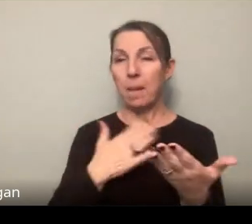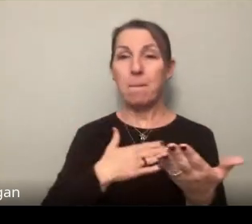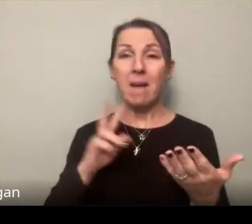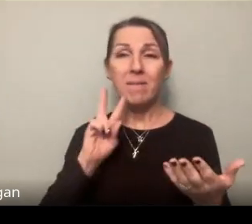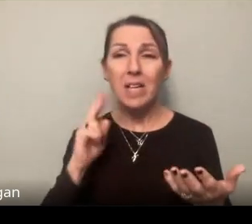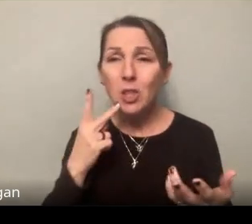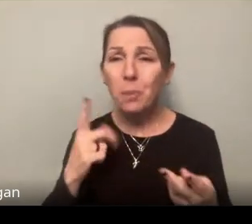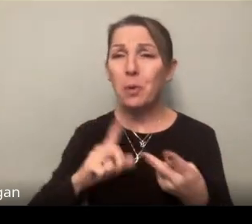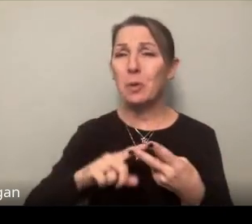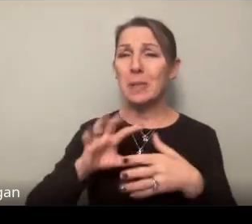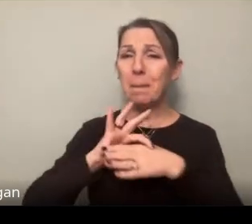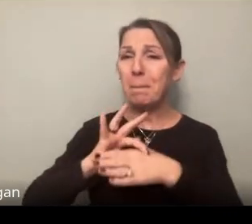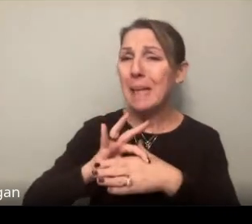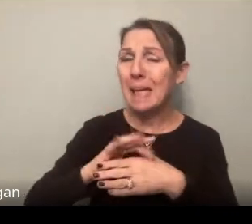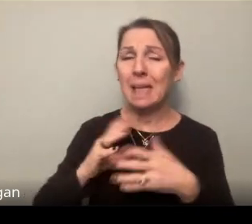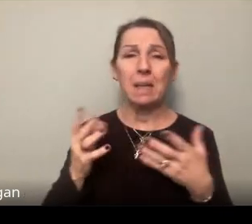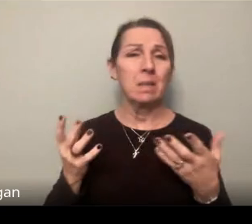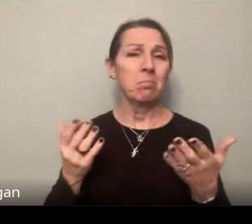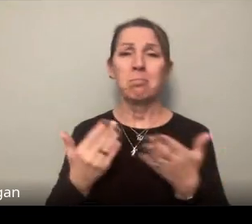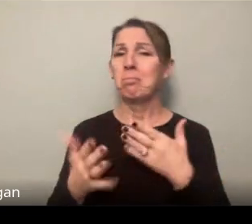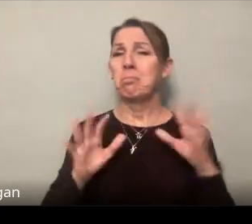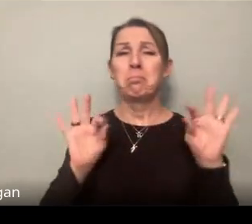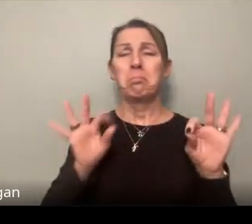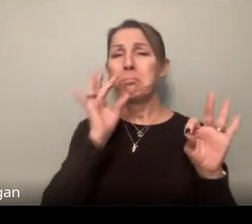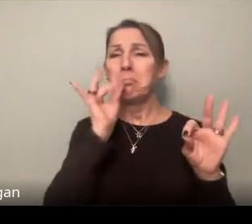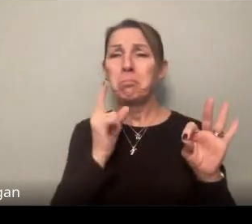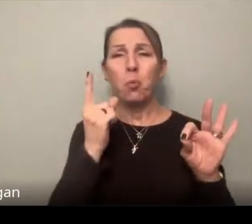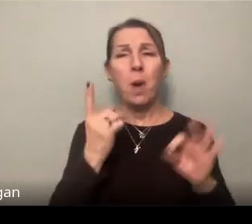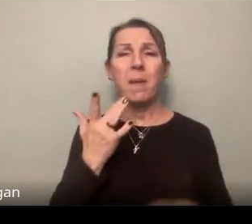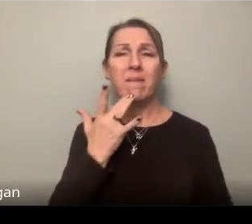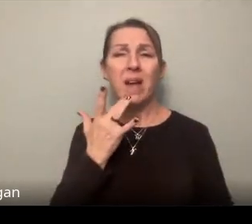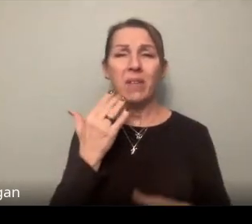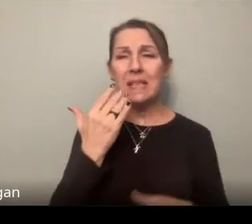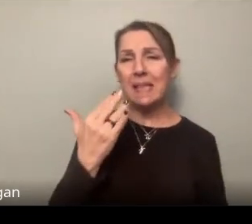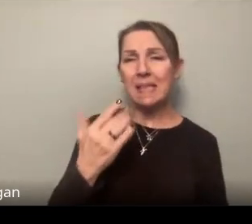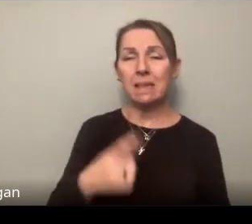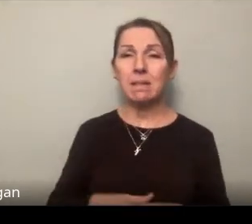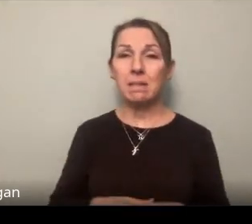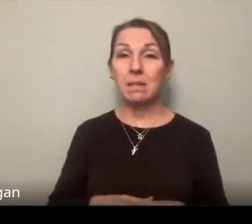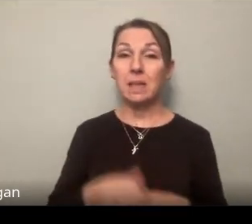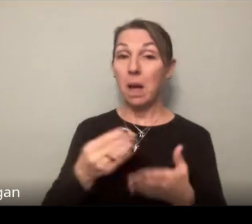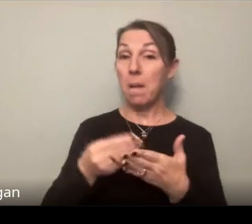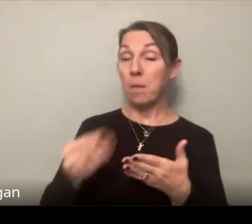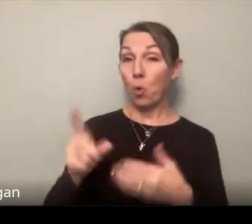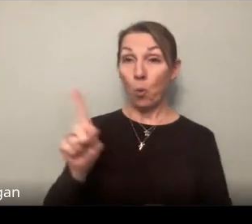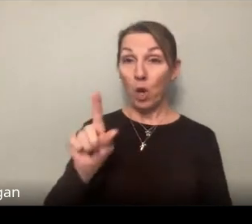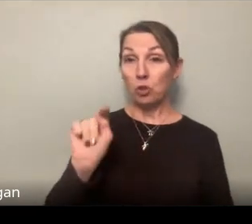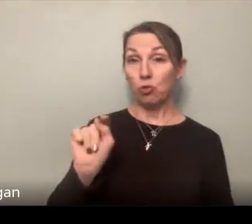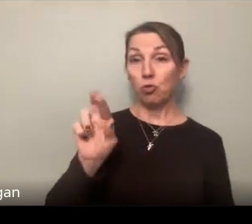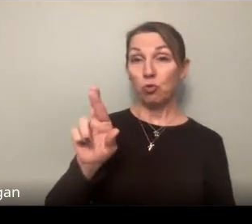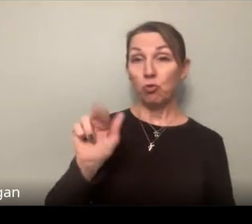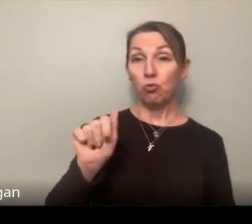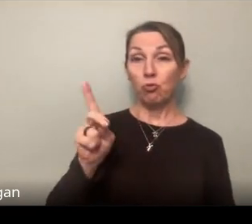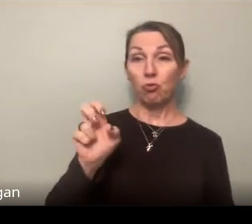I put it on my meats, and it's really good. It's one of my favorite seasonings. I got it from Trader Joe's. So now when you